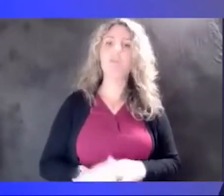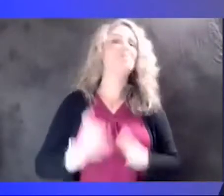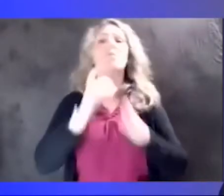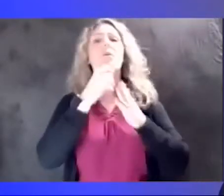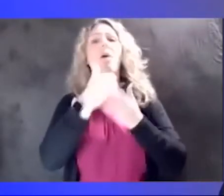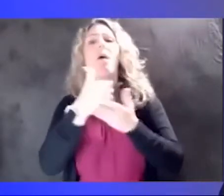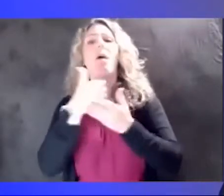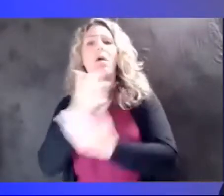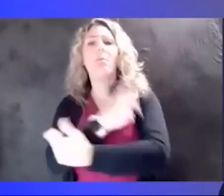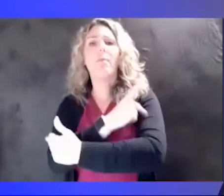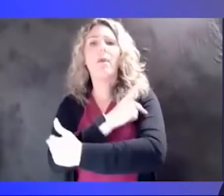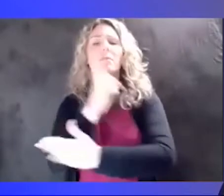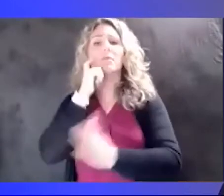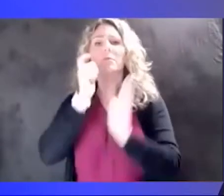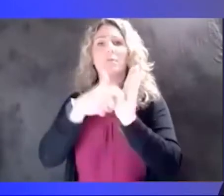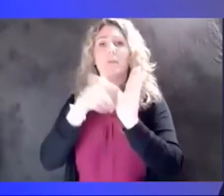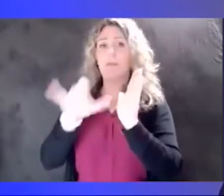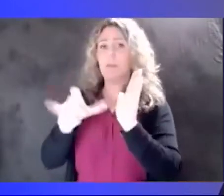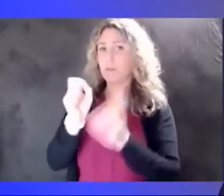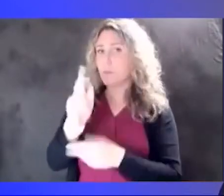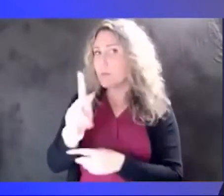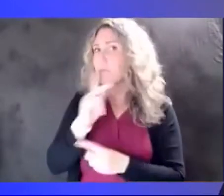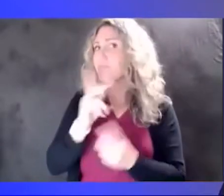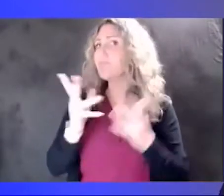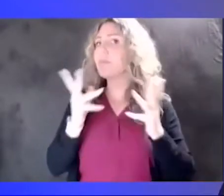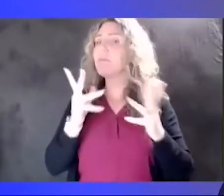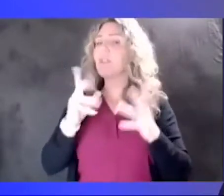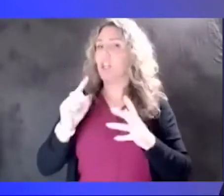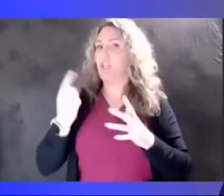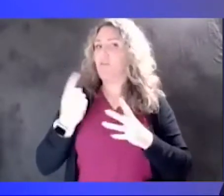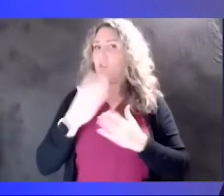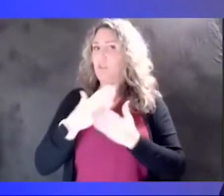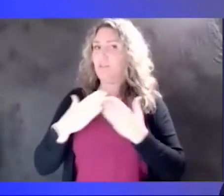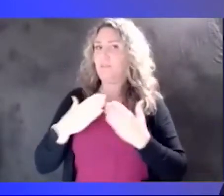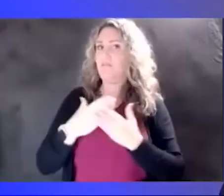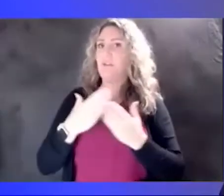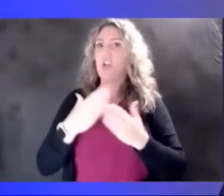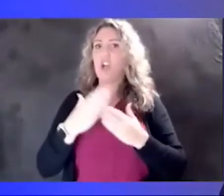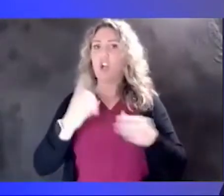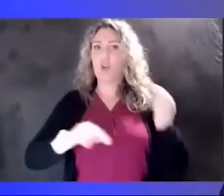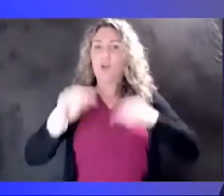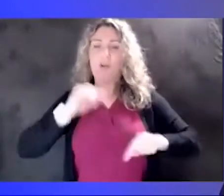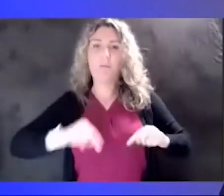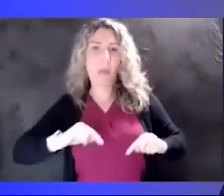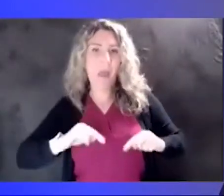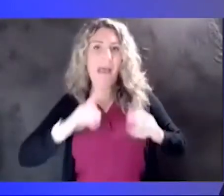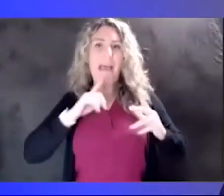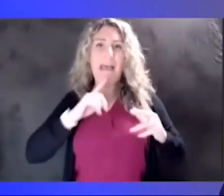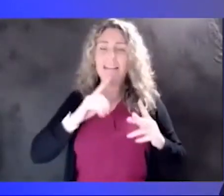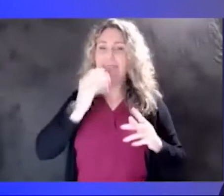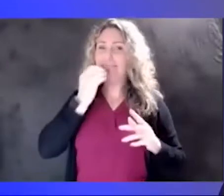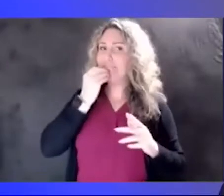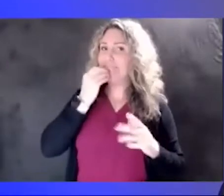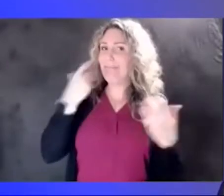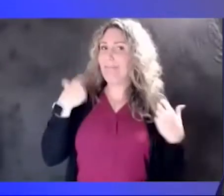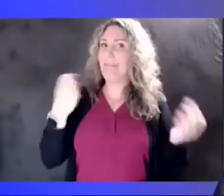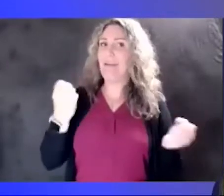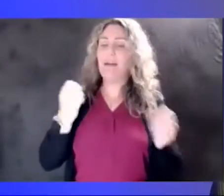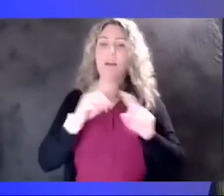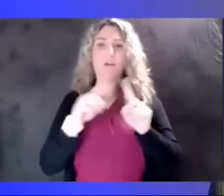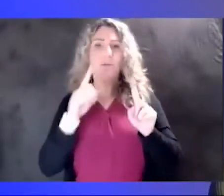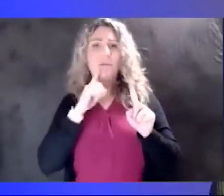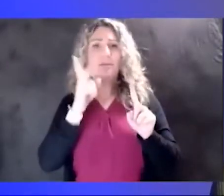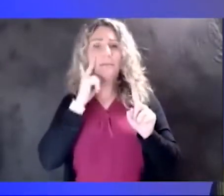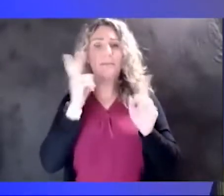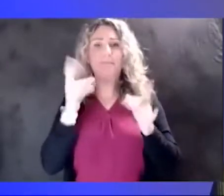that's okay is maybe one of the first steps in kind of getting us back on track. But yeah, I see that commonly,